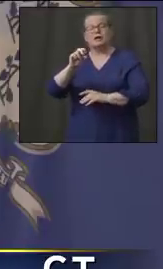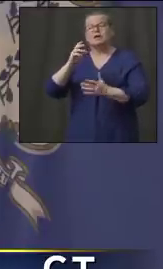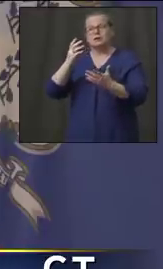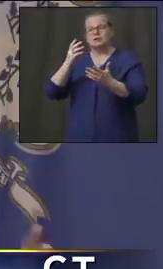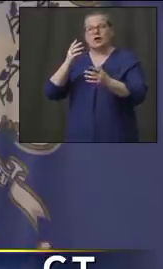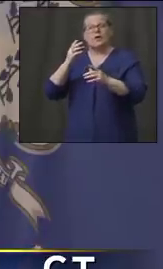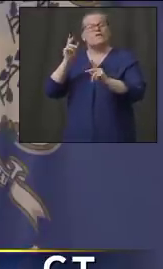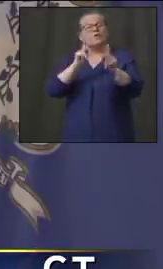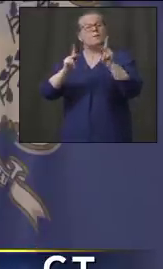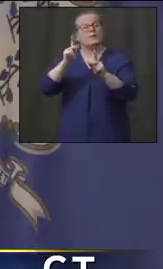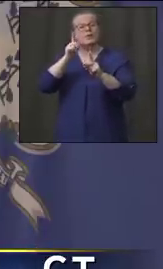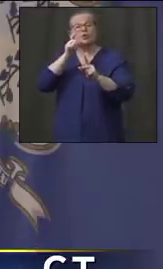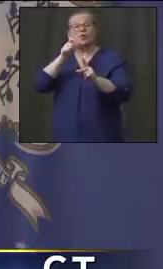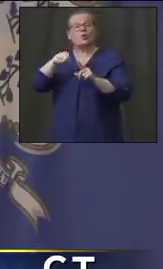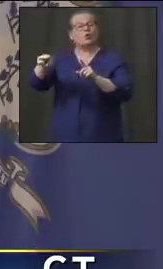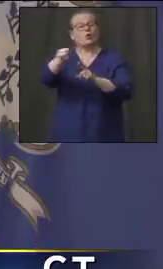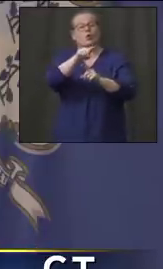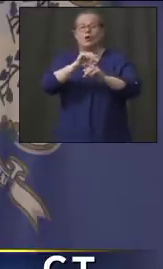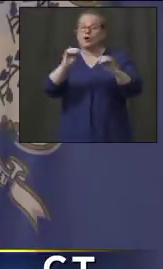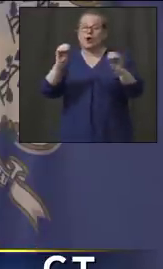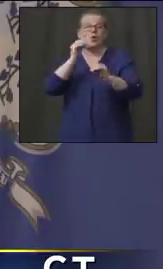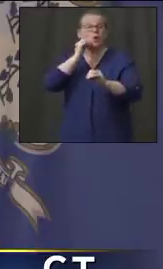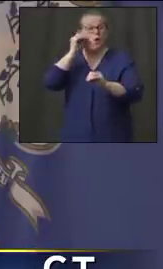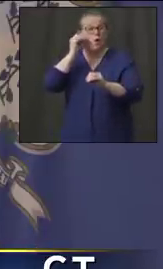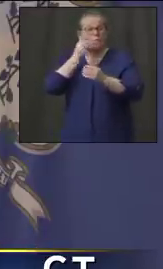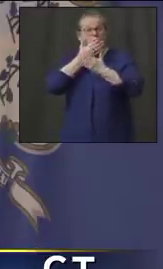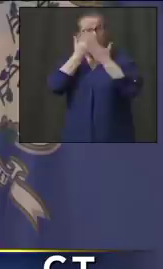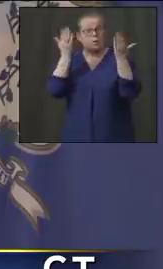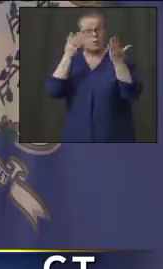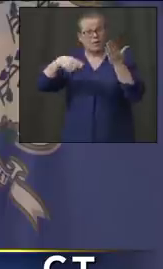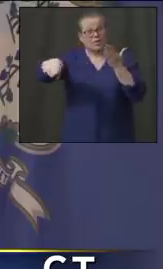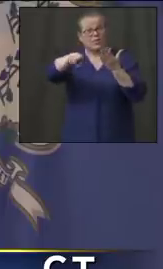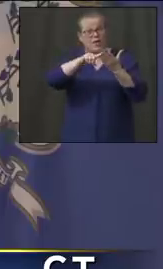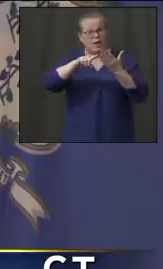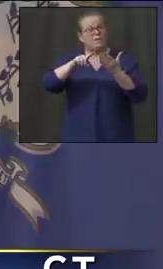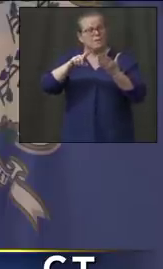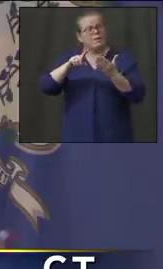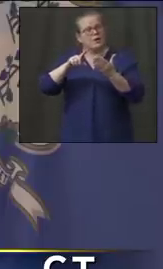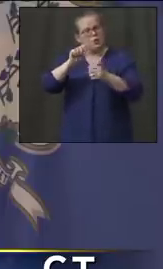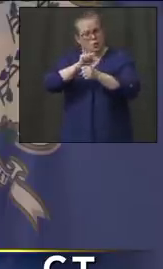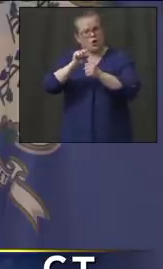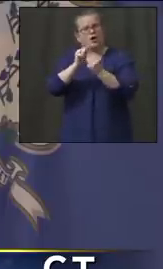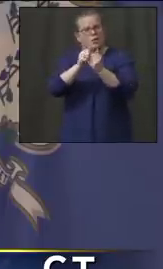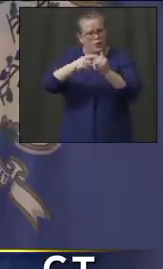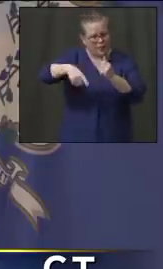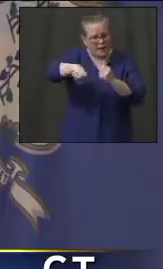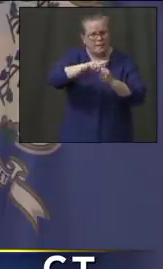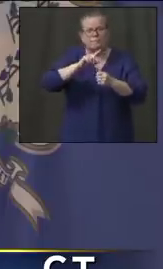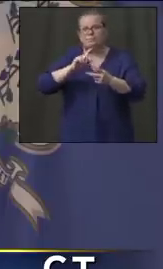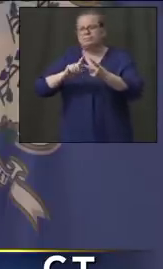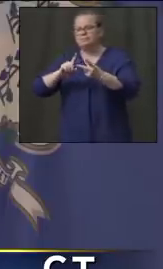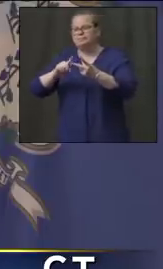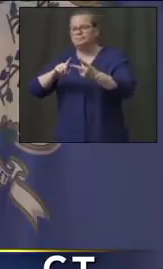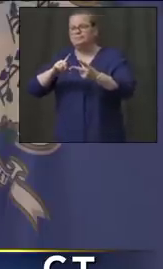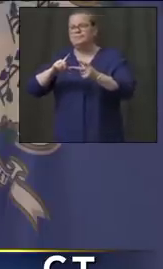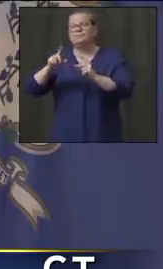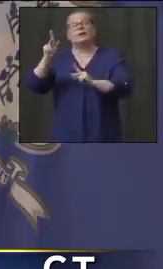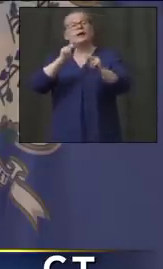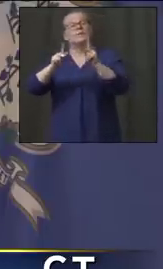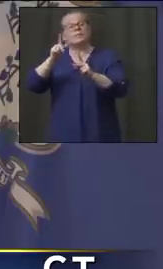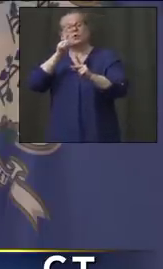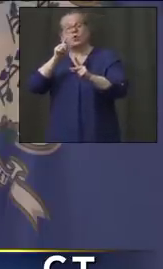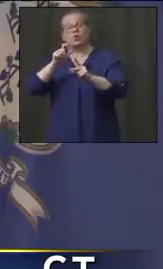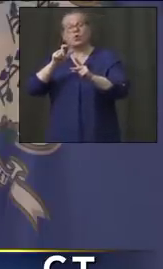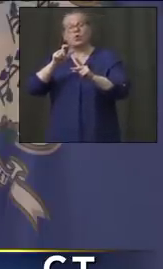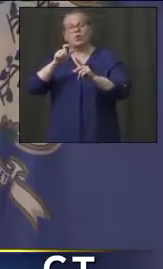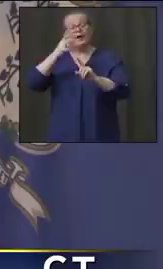homeless population, more broadly in terms of, say, the undocumented, to make sure that if they find to be test positive for COVID,